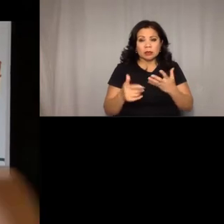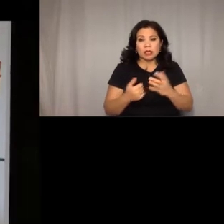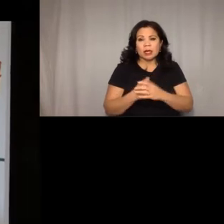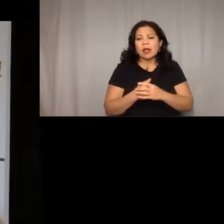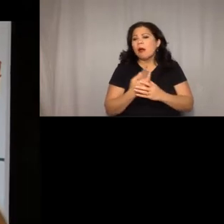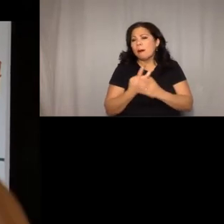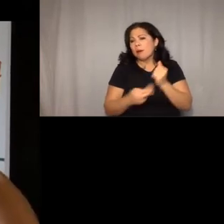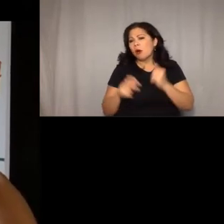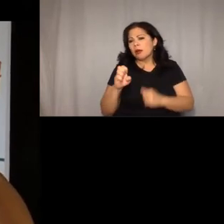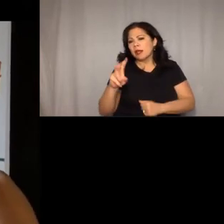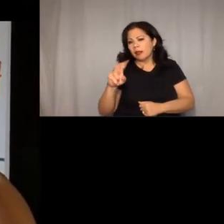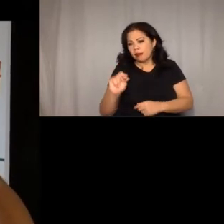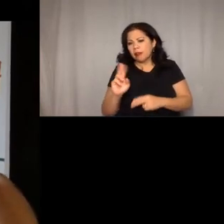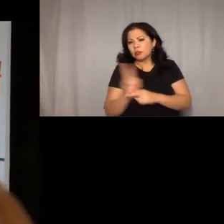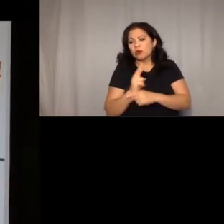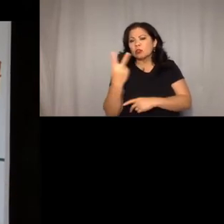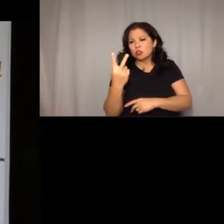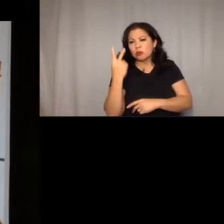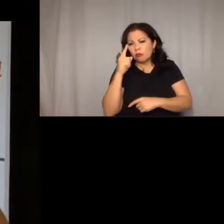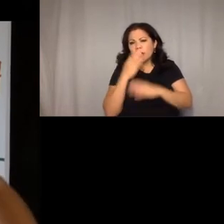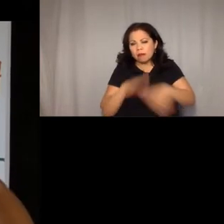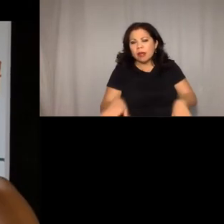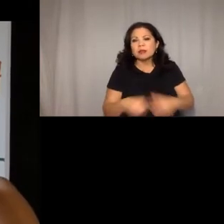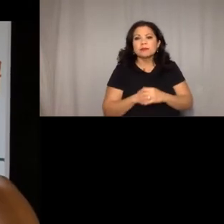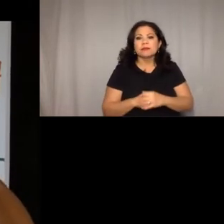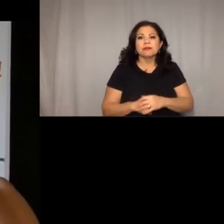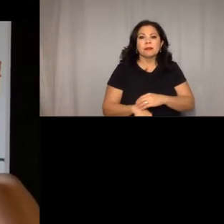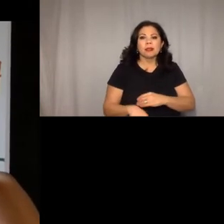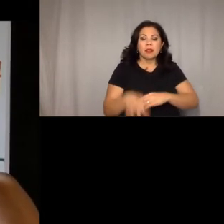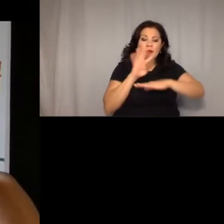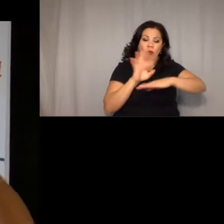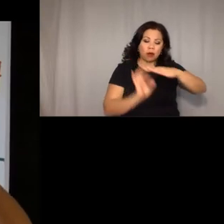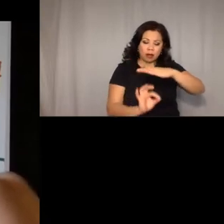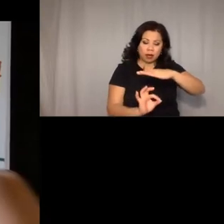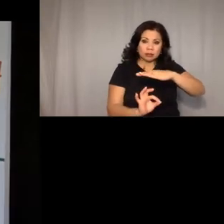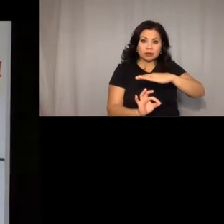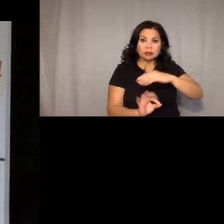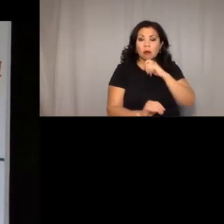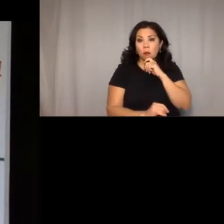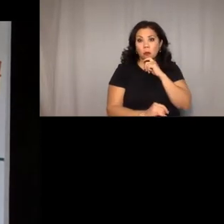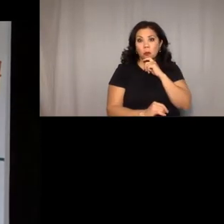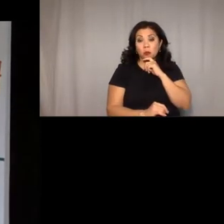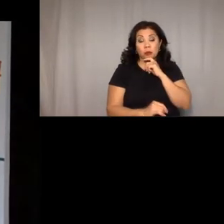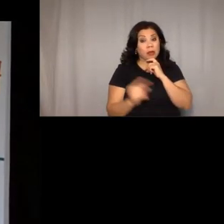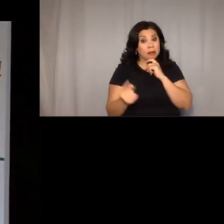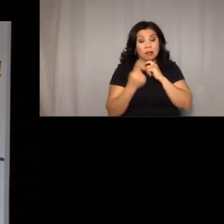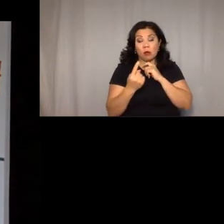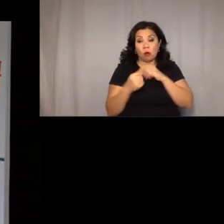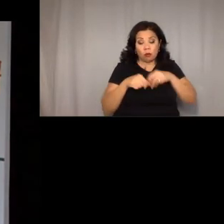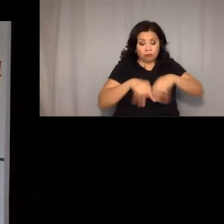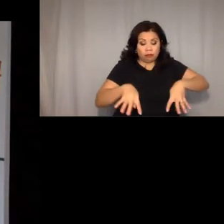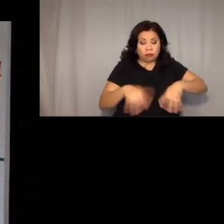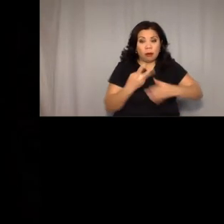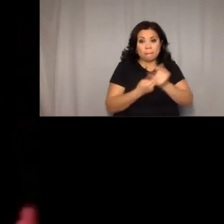see what happens. 8 divided by 2 is 4. 18 divided by 2 is 9. Oh, that's the only factor they have in